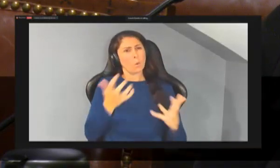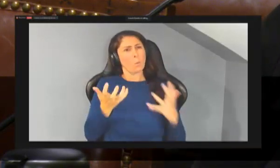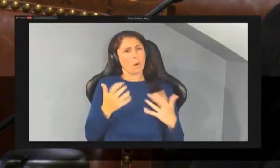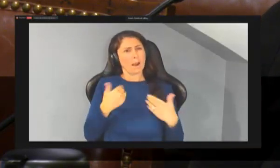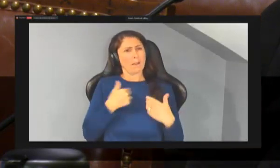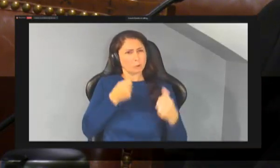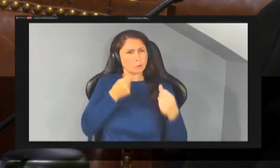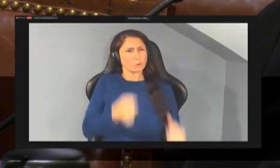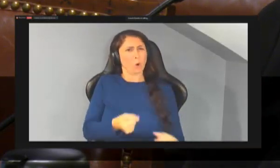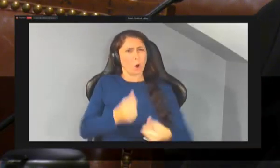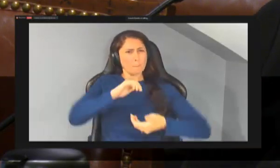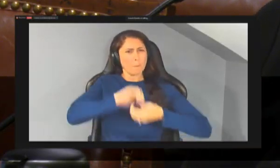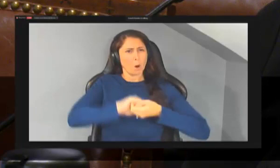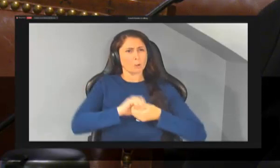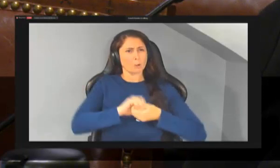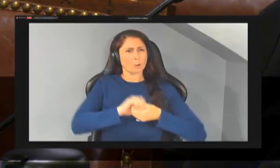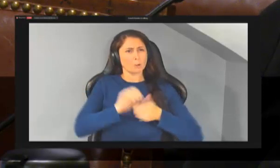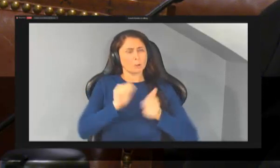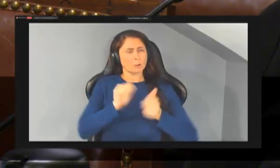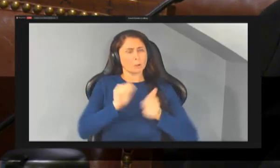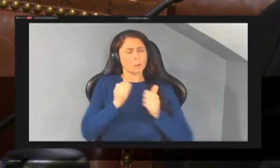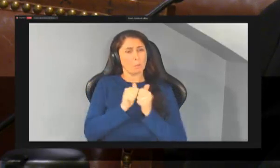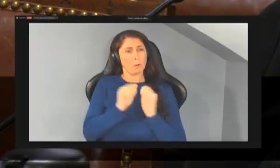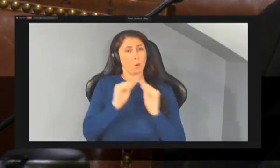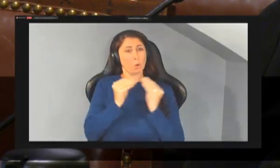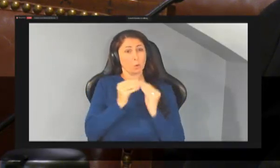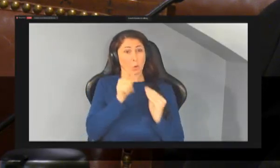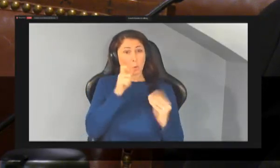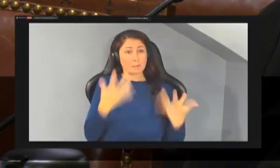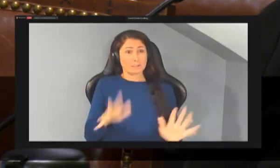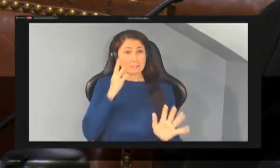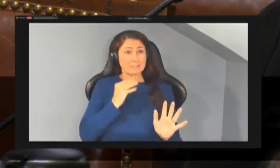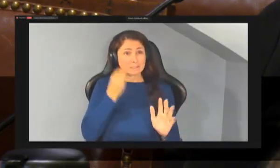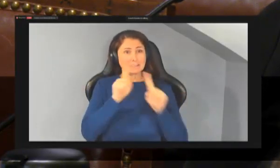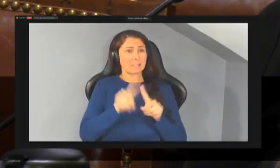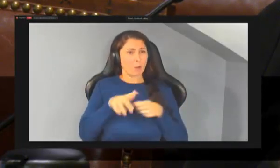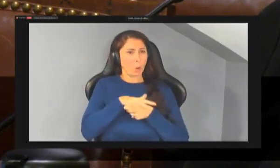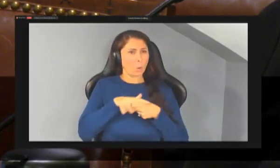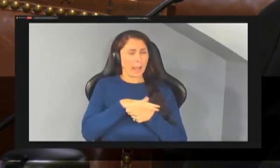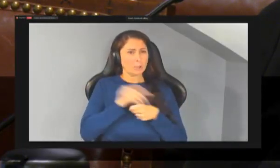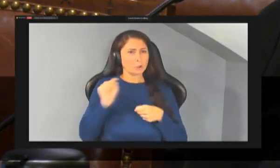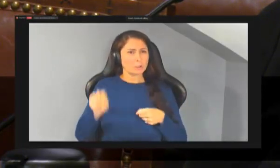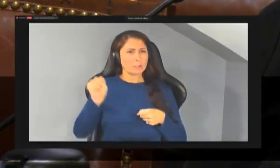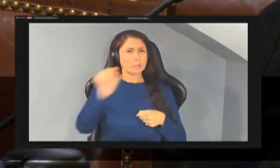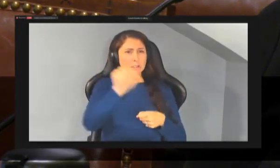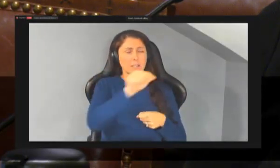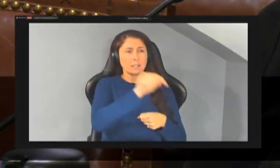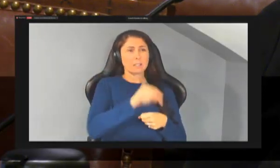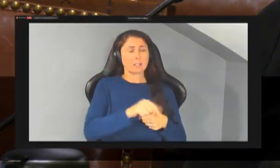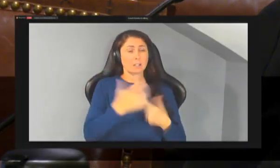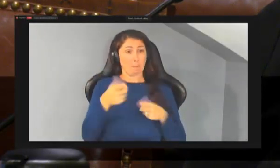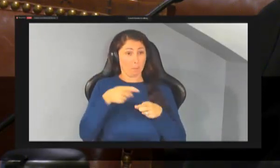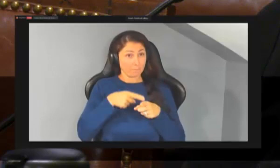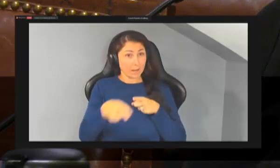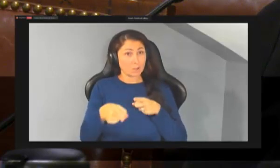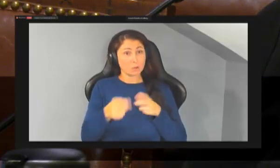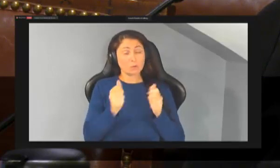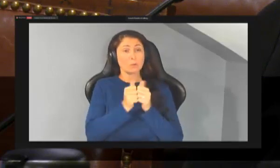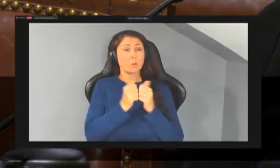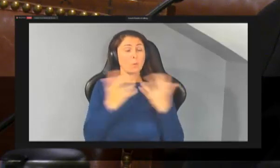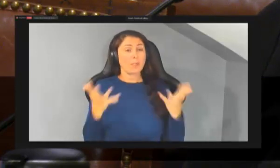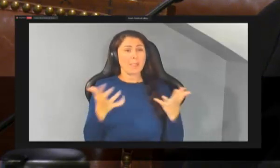an organization that has done this in lots of locations, has done it professionally without